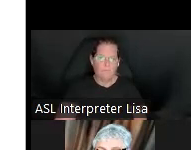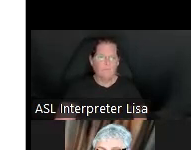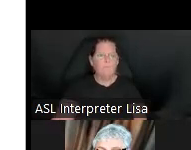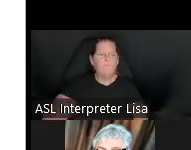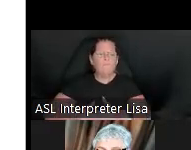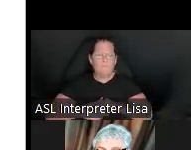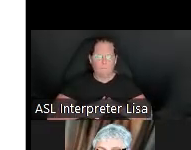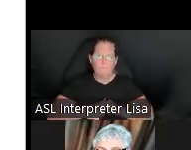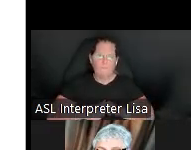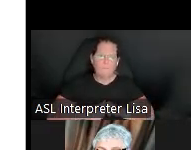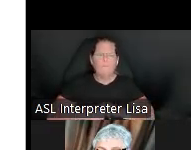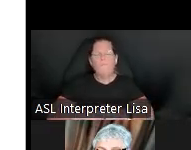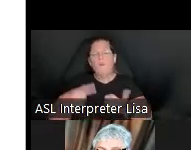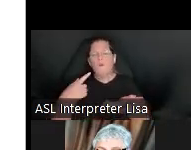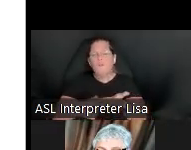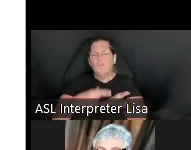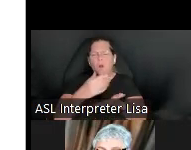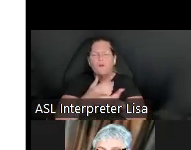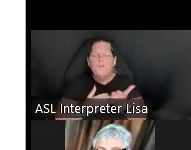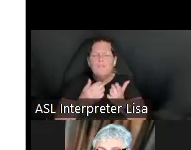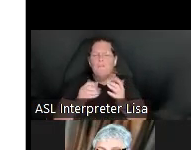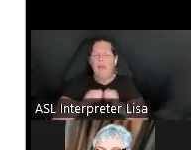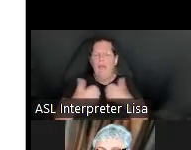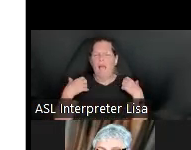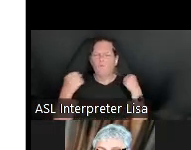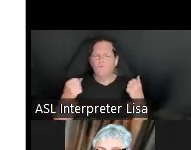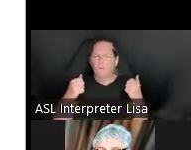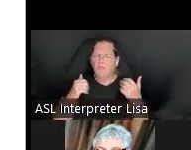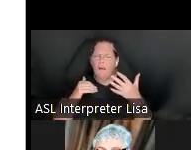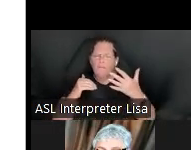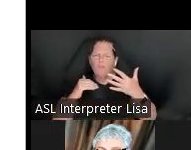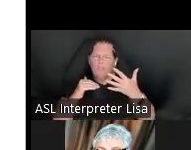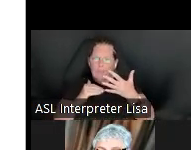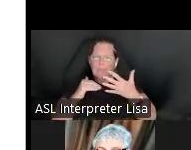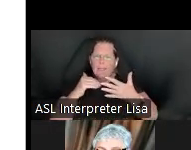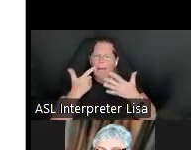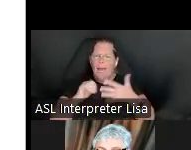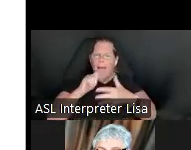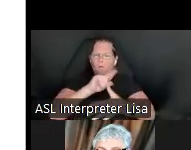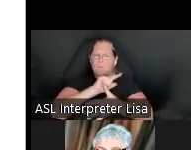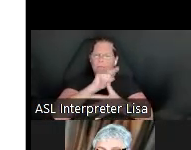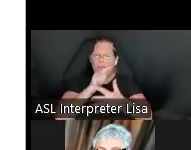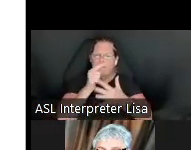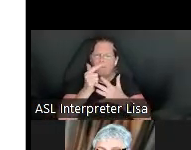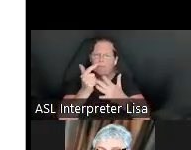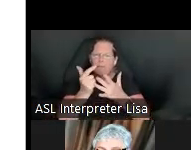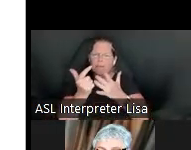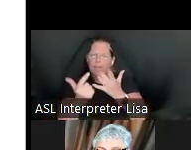So we can get into a little bit about the stages of recovery and improvement after brain